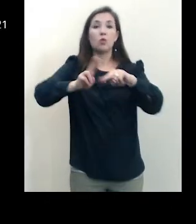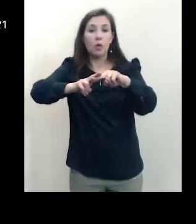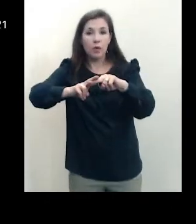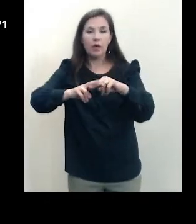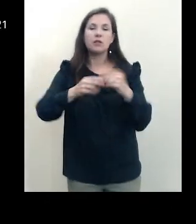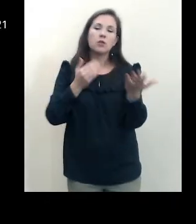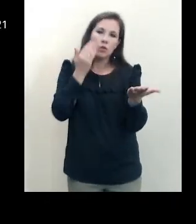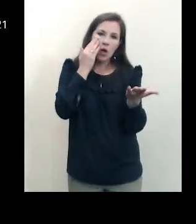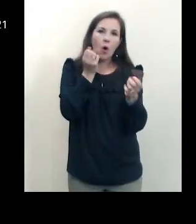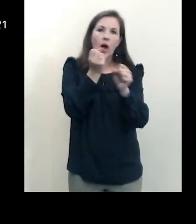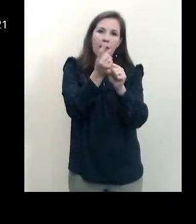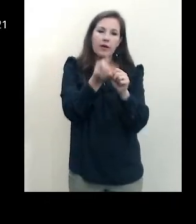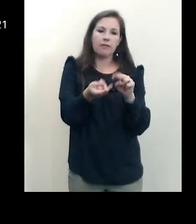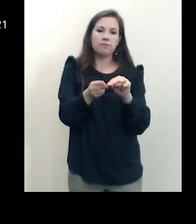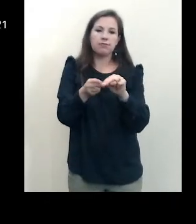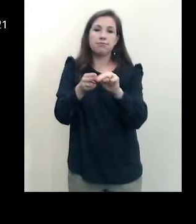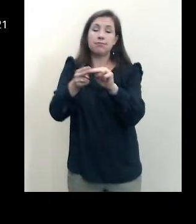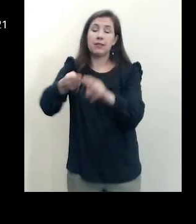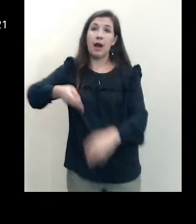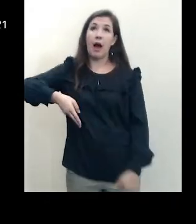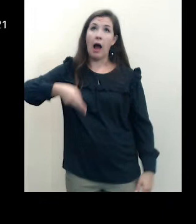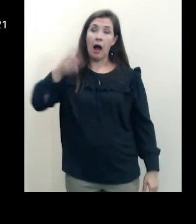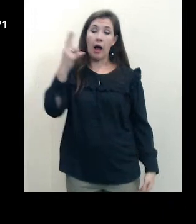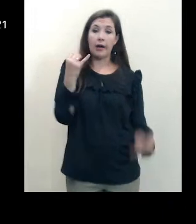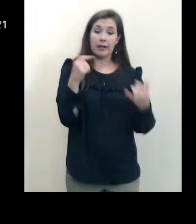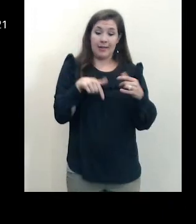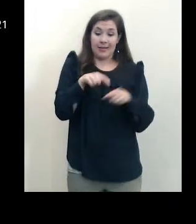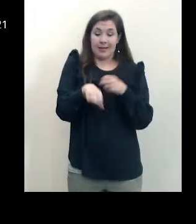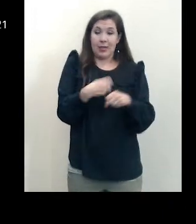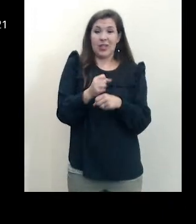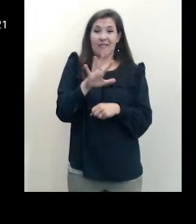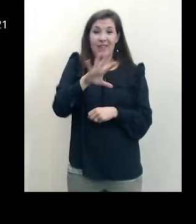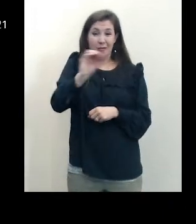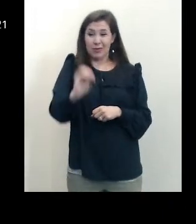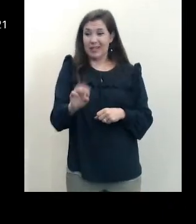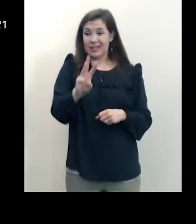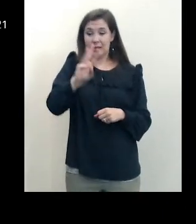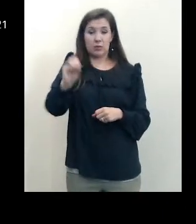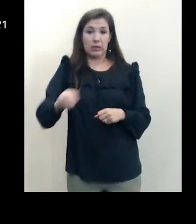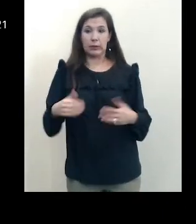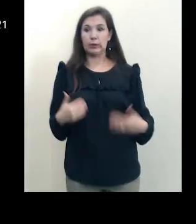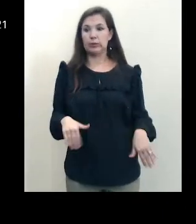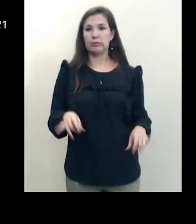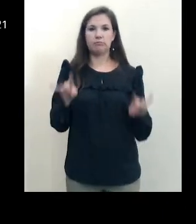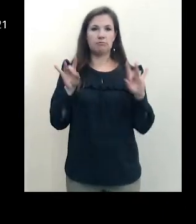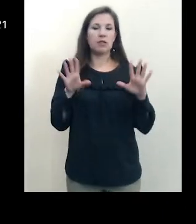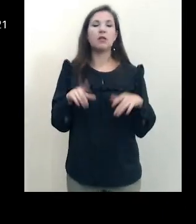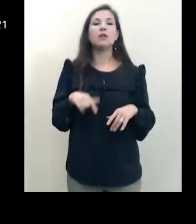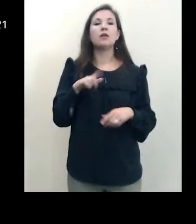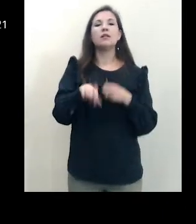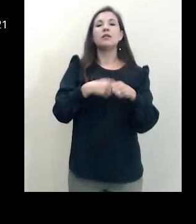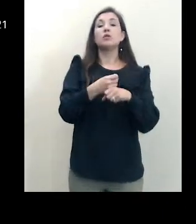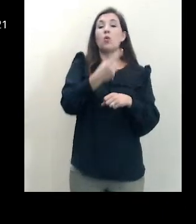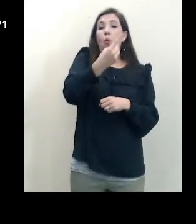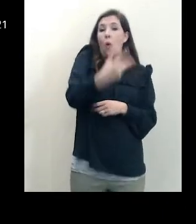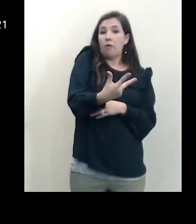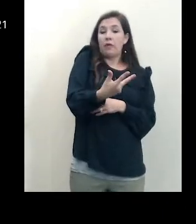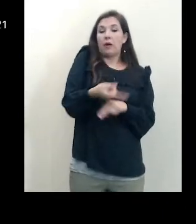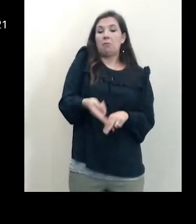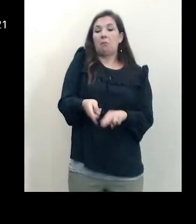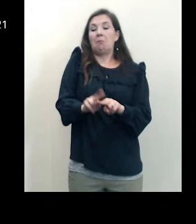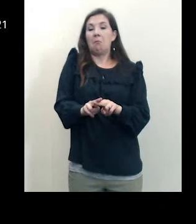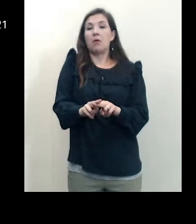know inflation is very high. It's 5 or 6%. So this is roughly 1/3 of the growth that we've seen